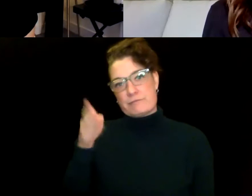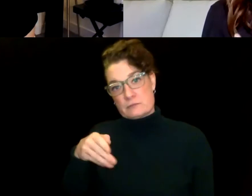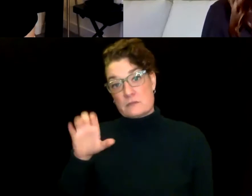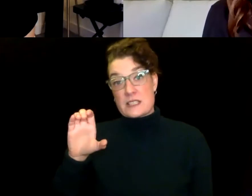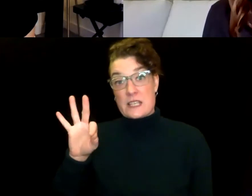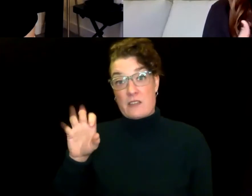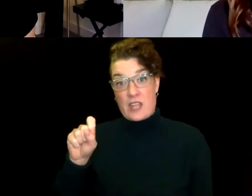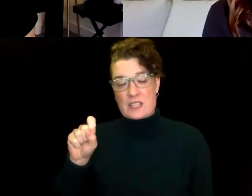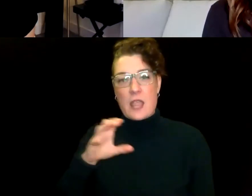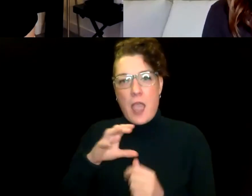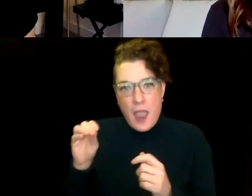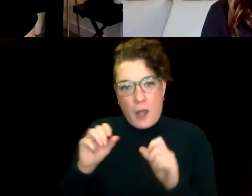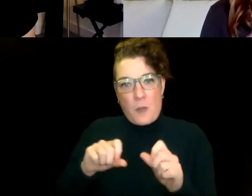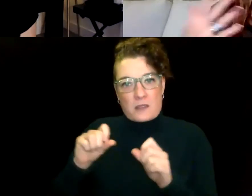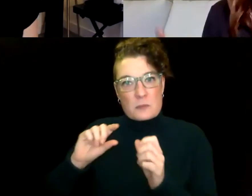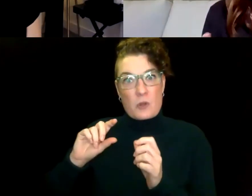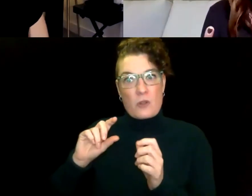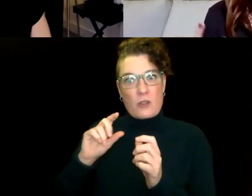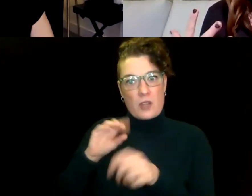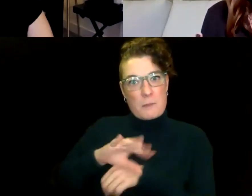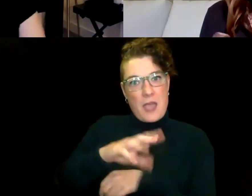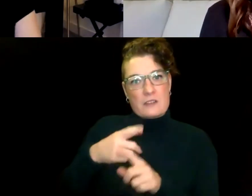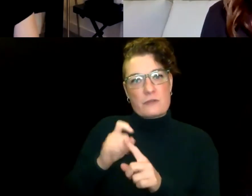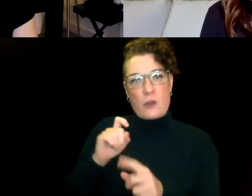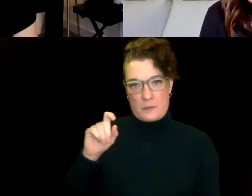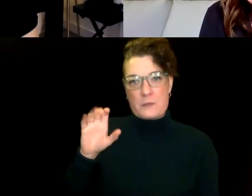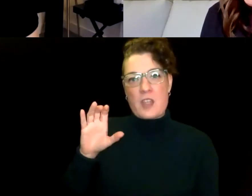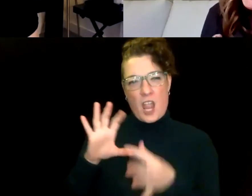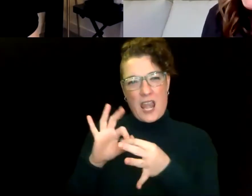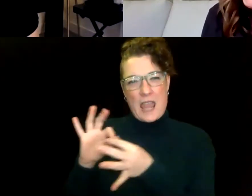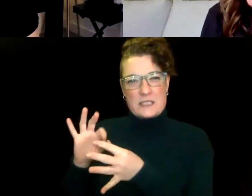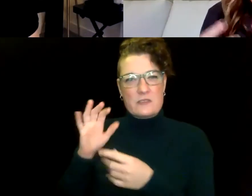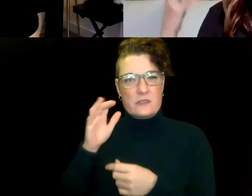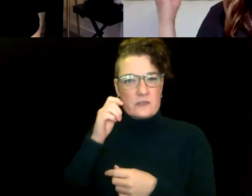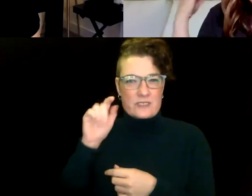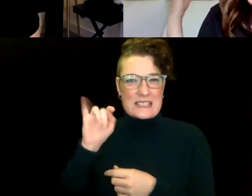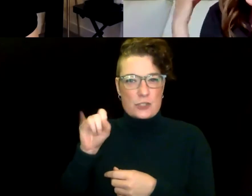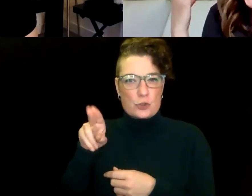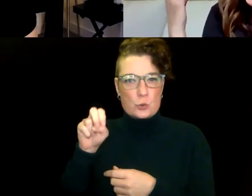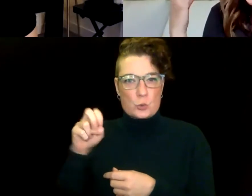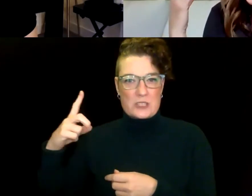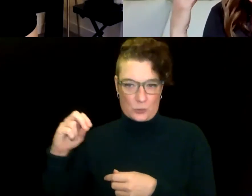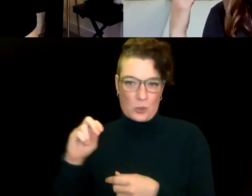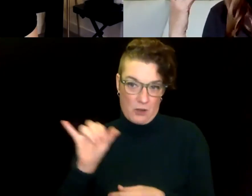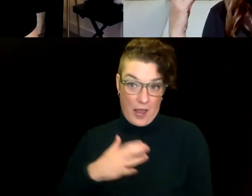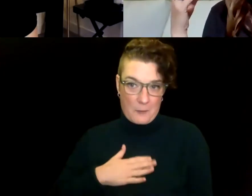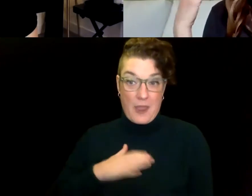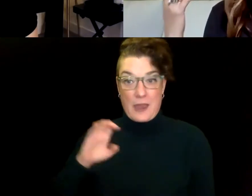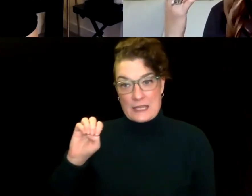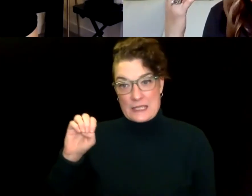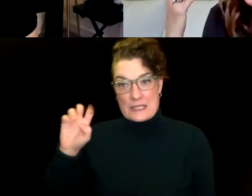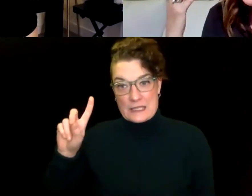of connective tissue disorder, whether that's Ehlers-Danlos or something else. And a lot of buzzers started going off.